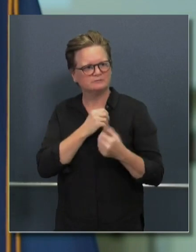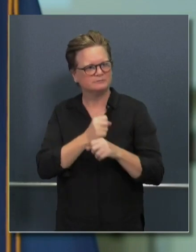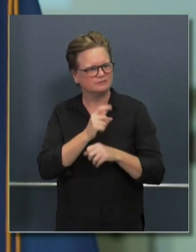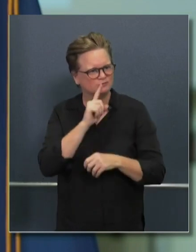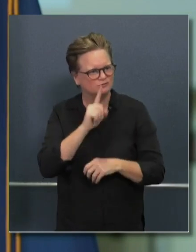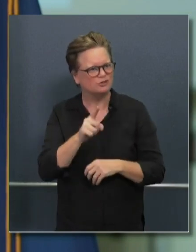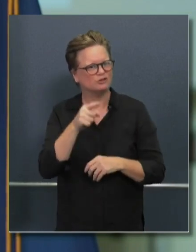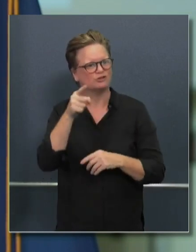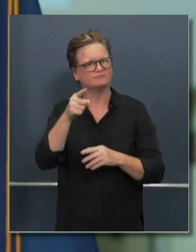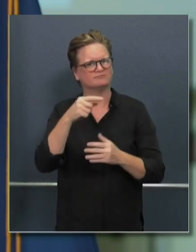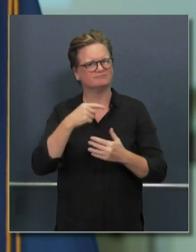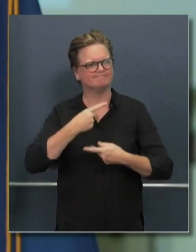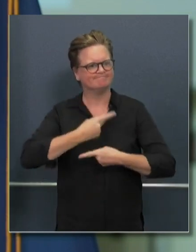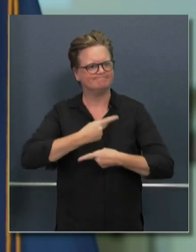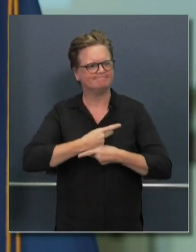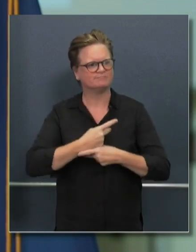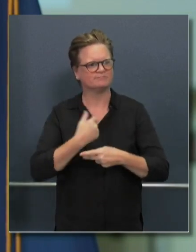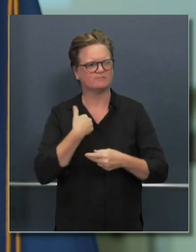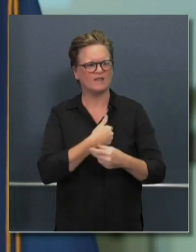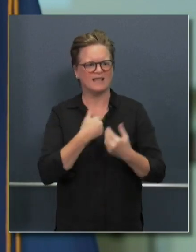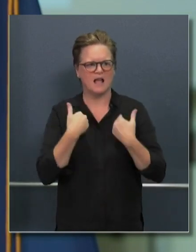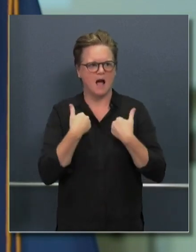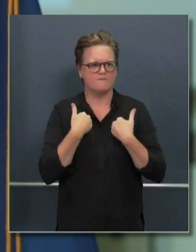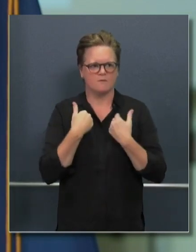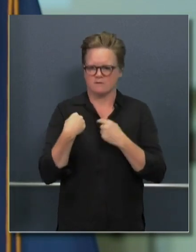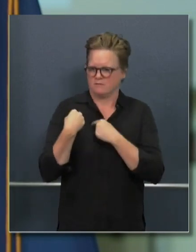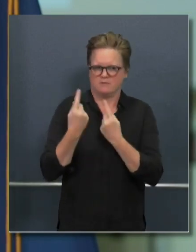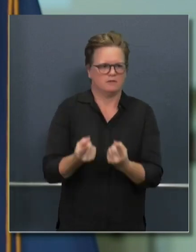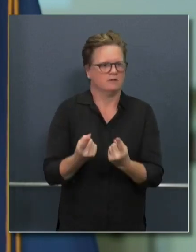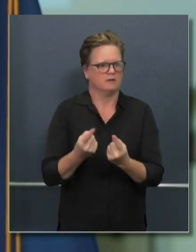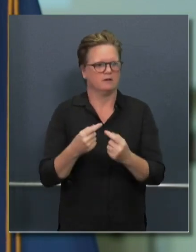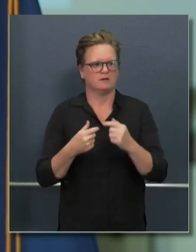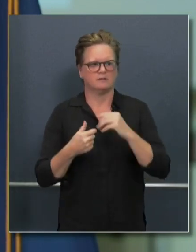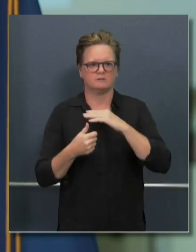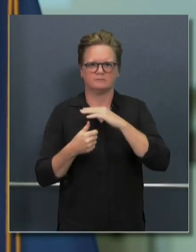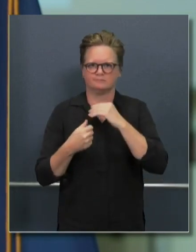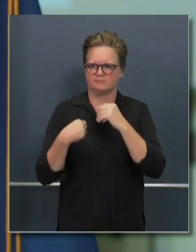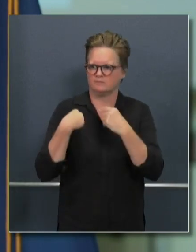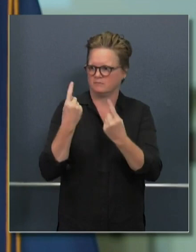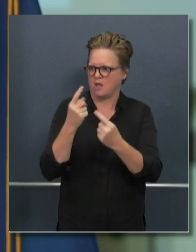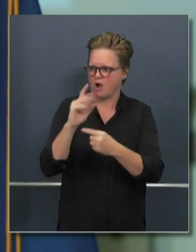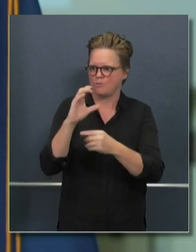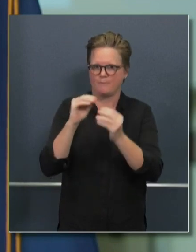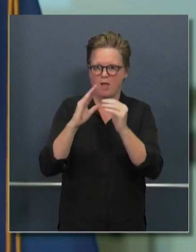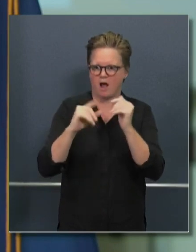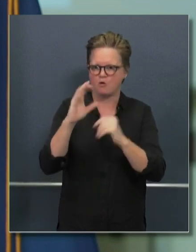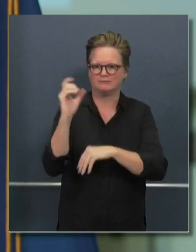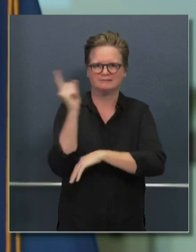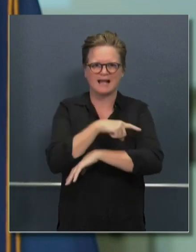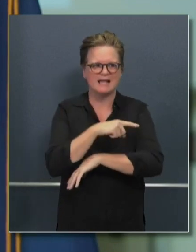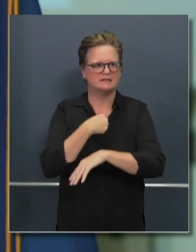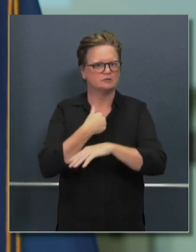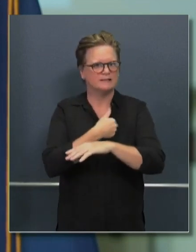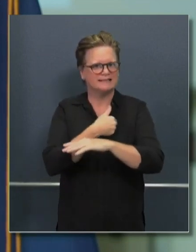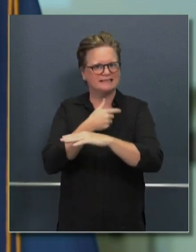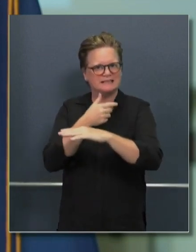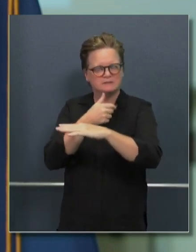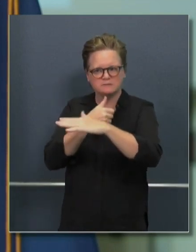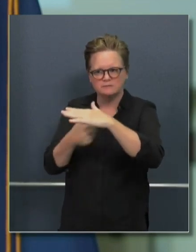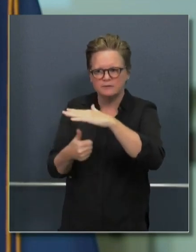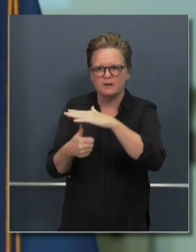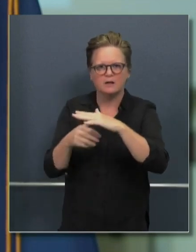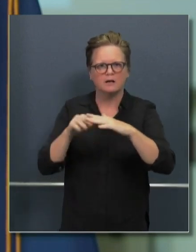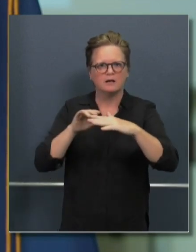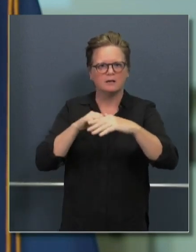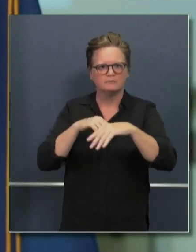And I say this all the time to my team in so many different respects. Let's not run the 90-yard dash. Let's get through this. Let's get out the other side. Let's get